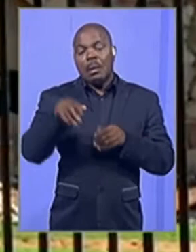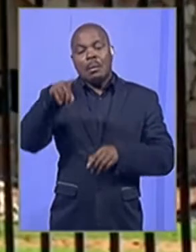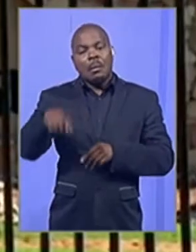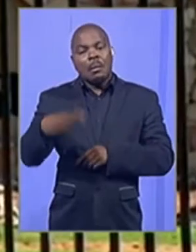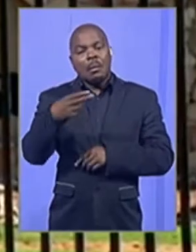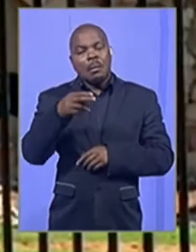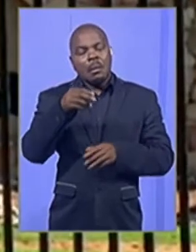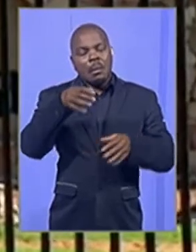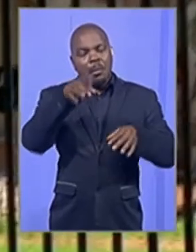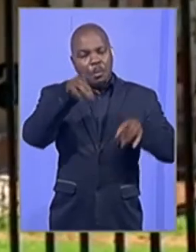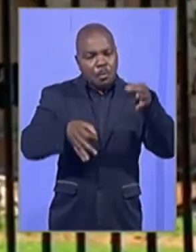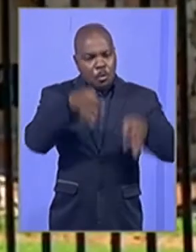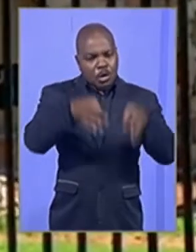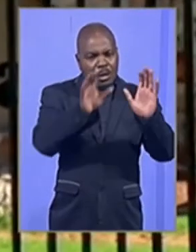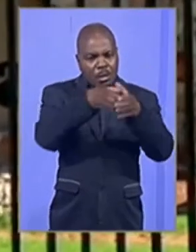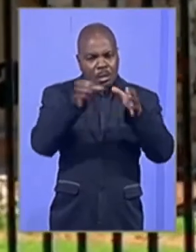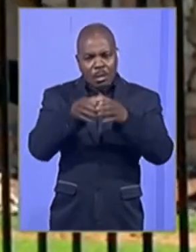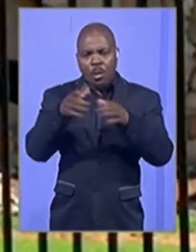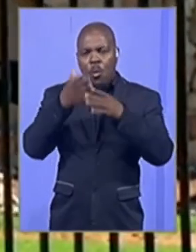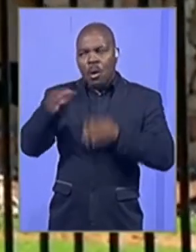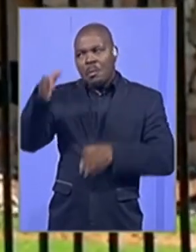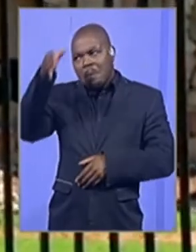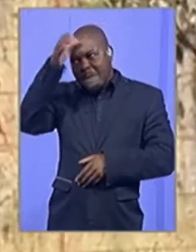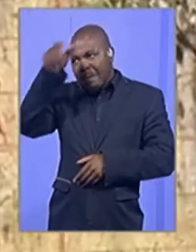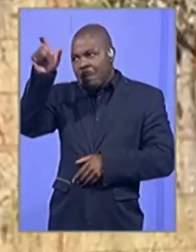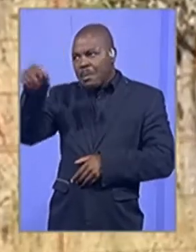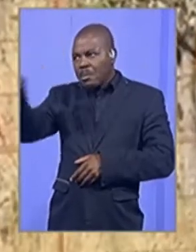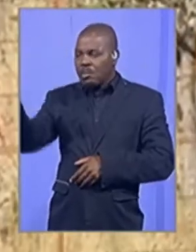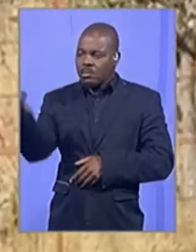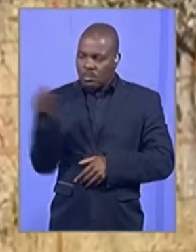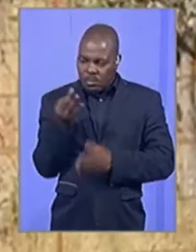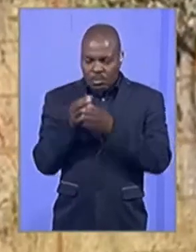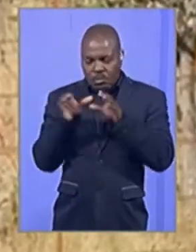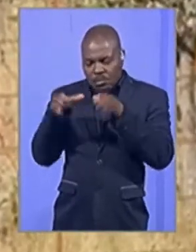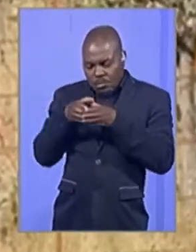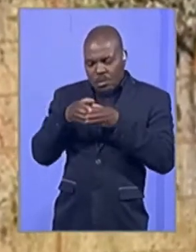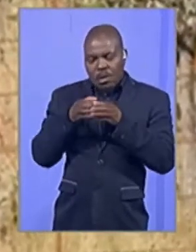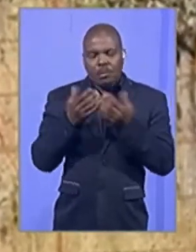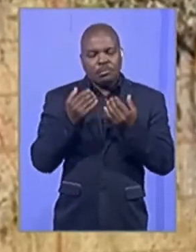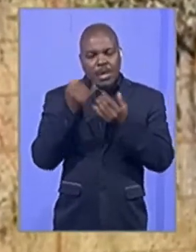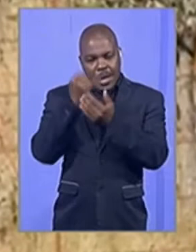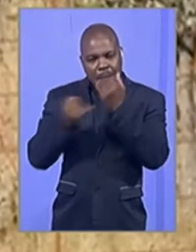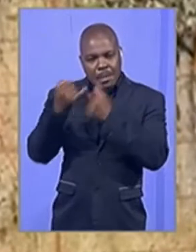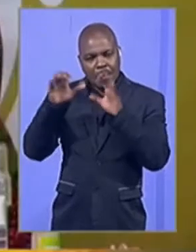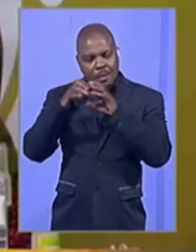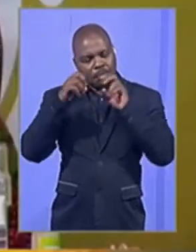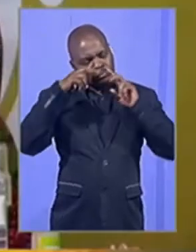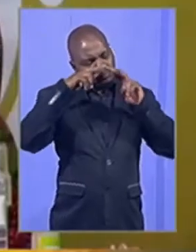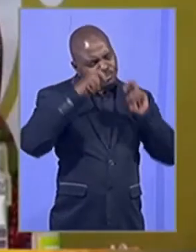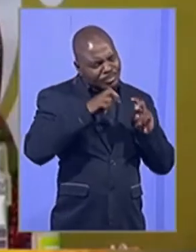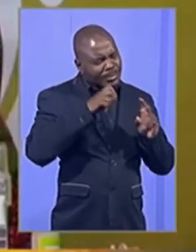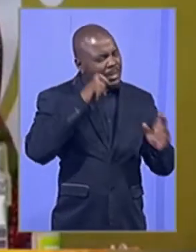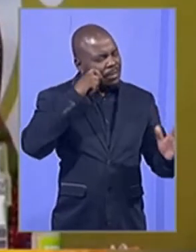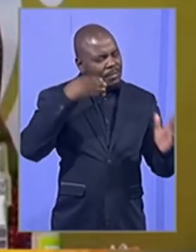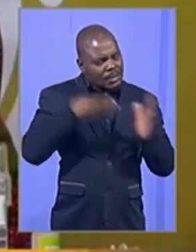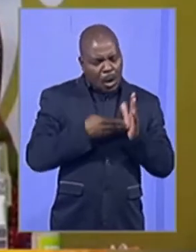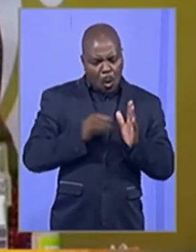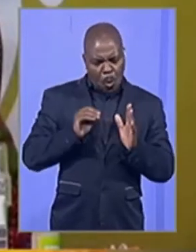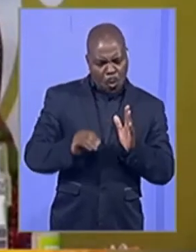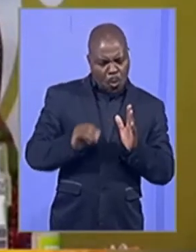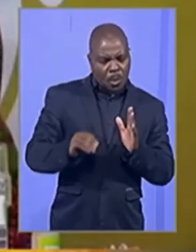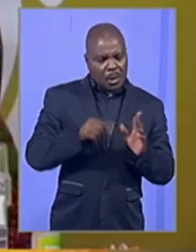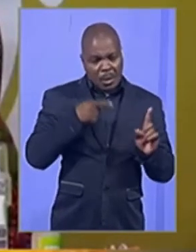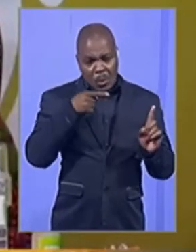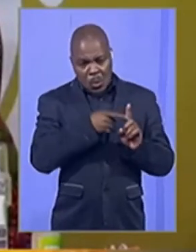polotiki, efana kamabitu aditsibi, taetla nguye baka rolo ya komishini eikemeting, eetla ngufupuza hori ebenabo paki bote mbosu